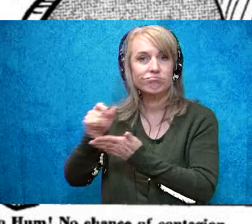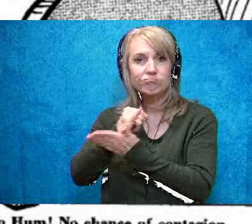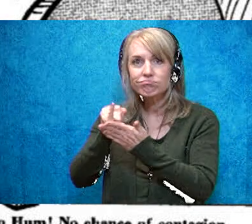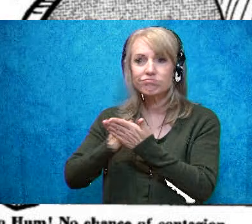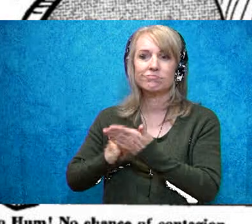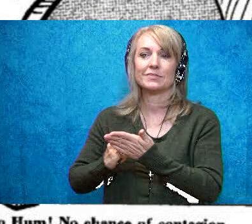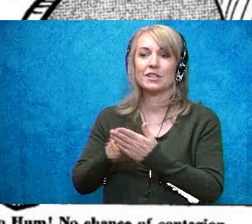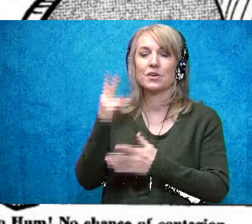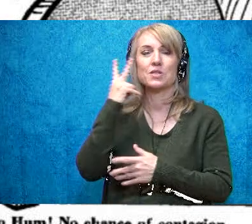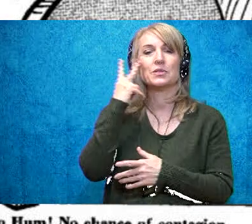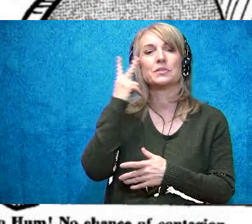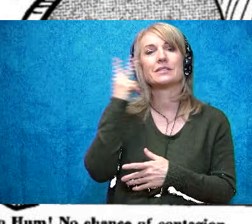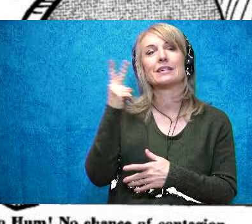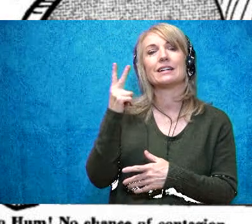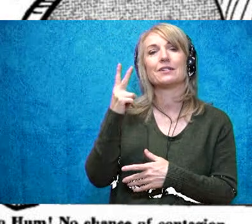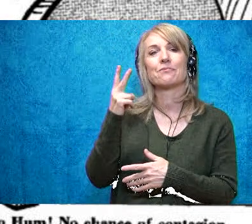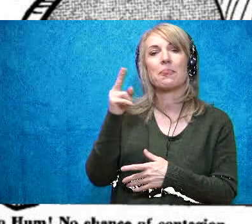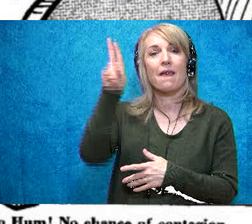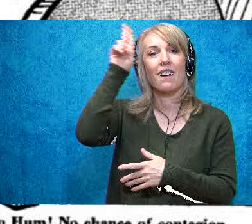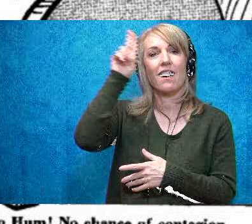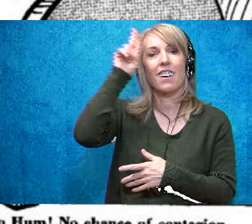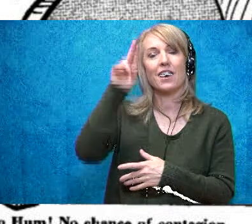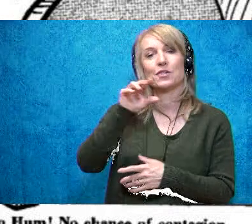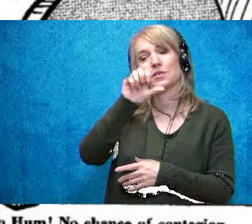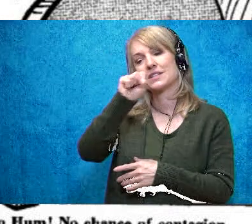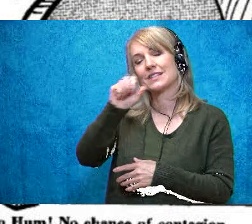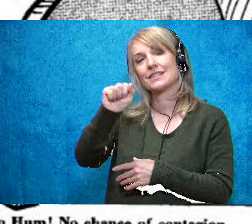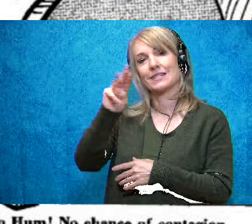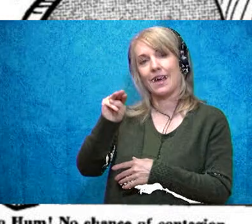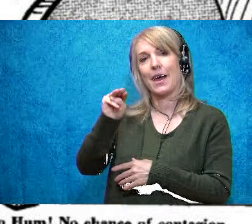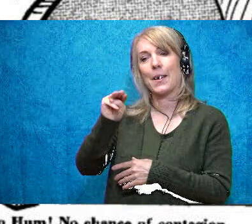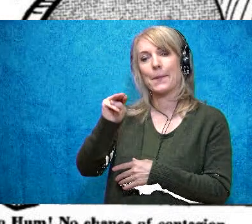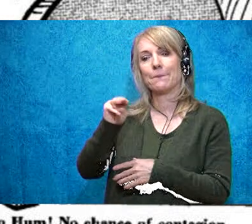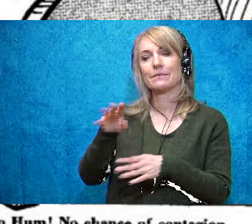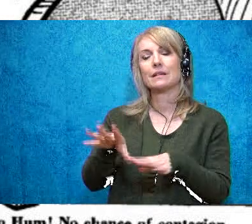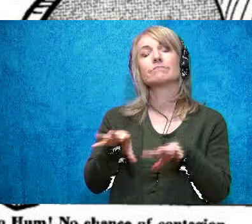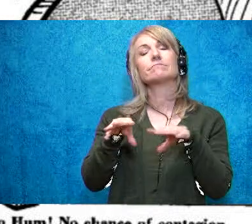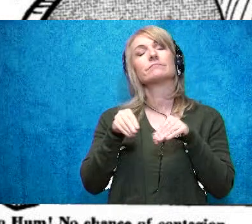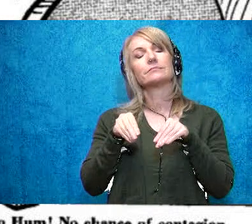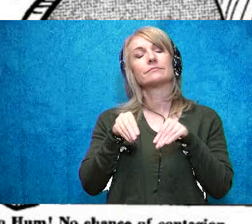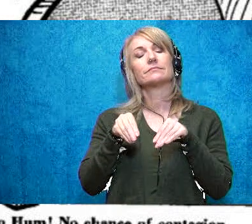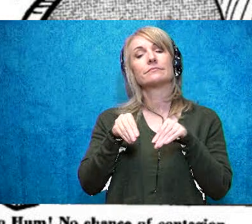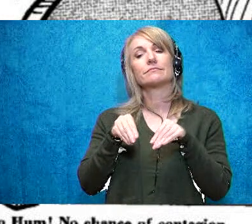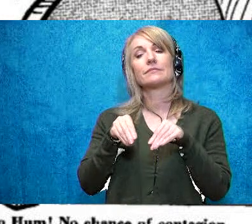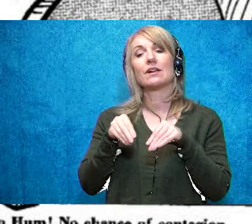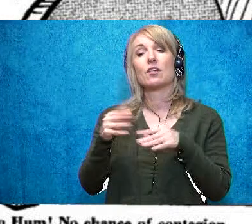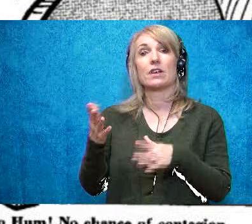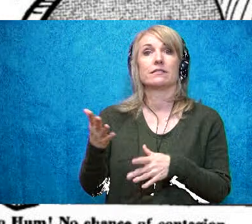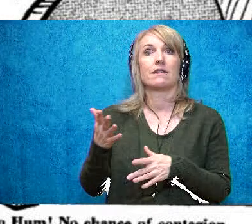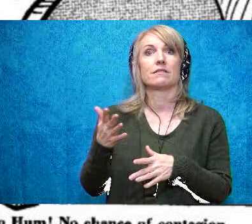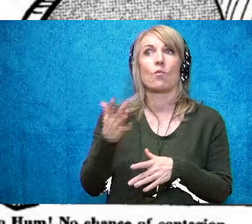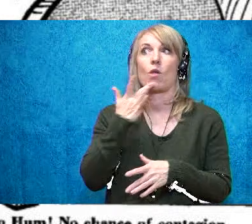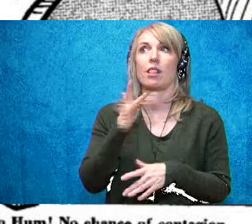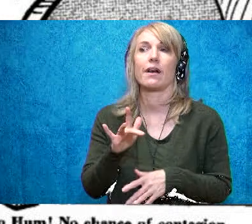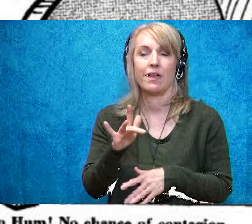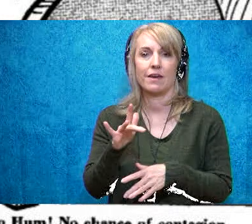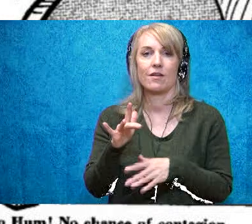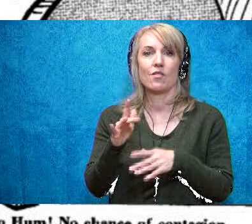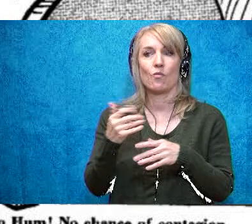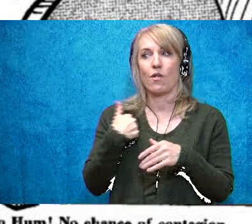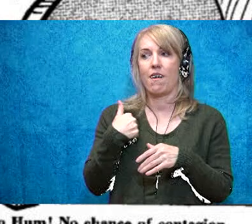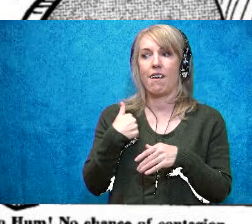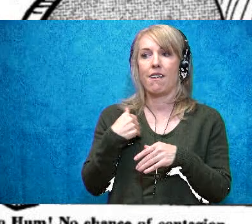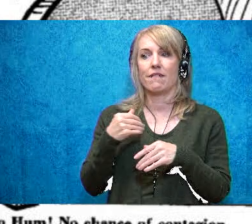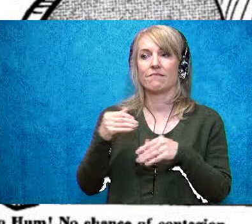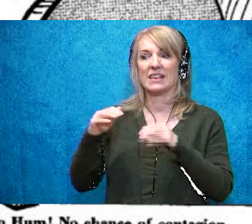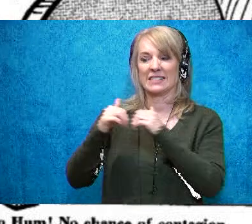drawn laying in the bed by himself, and he has this thought, what a lucky thing we have separate beds. Now if you'll look at the bed